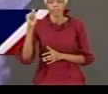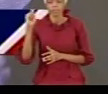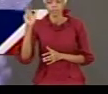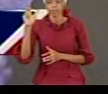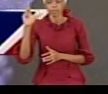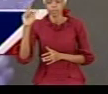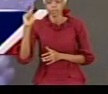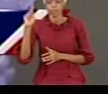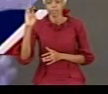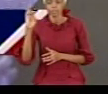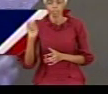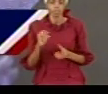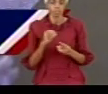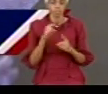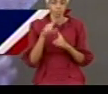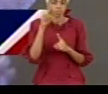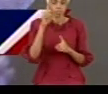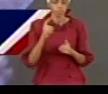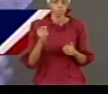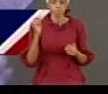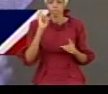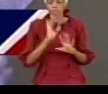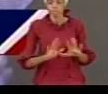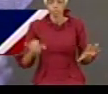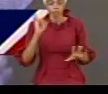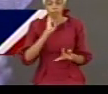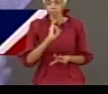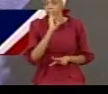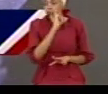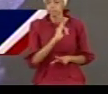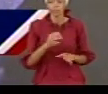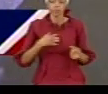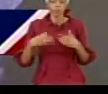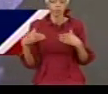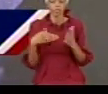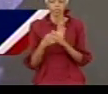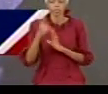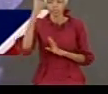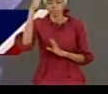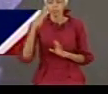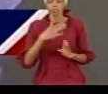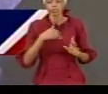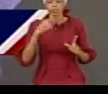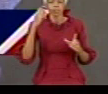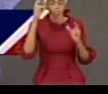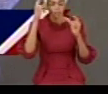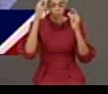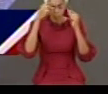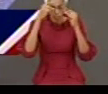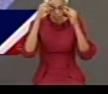against God and Moses. From our text again, Exodus chapter 16.